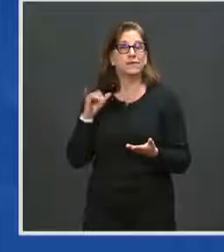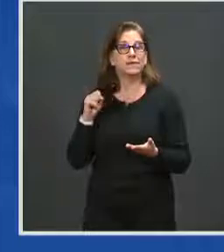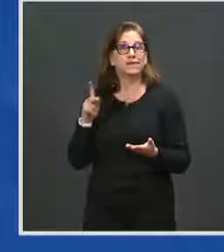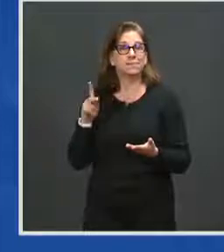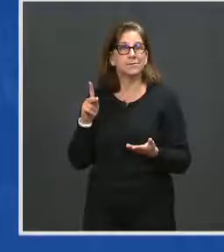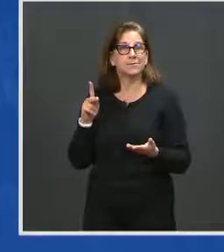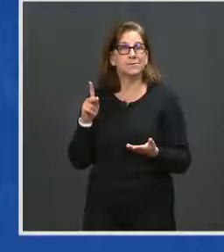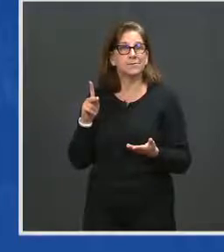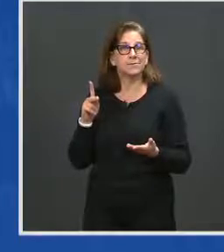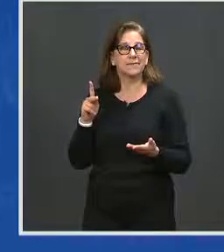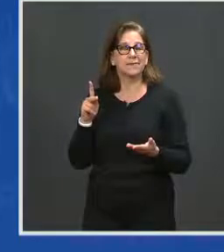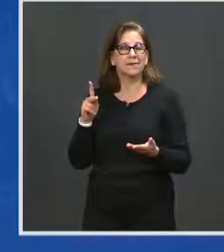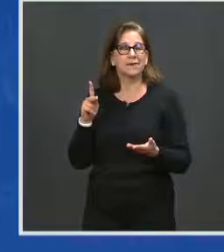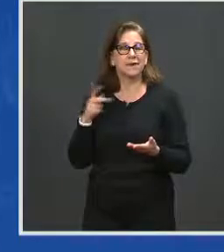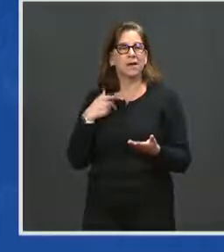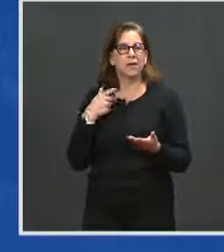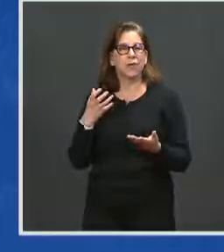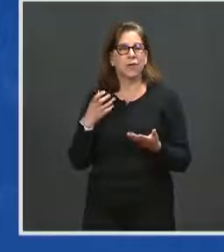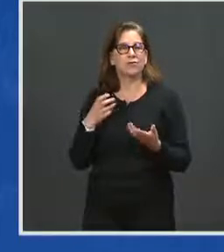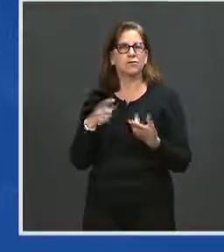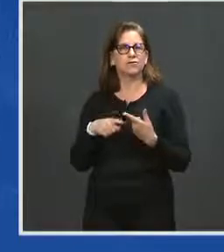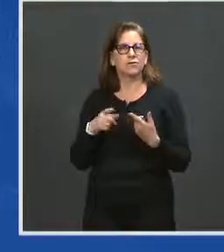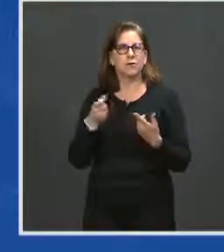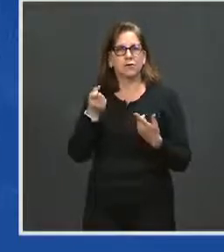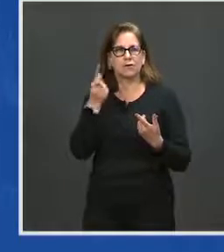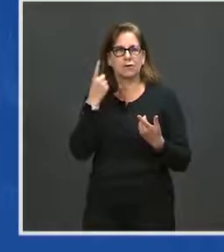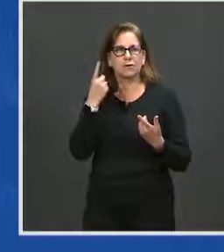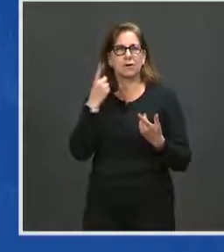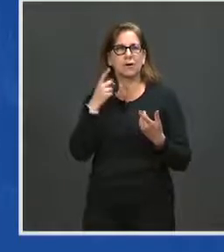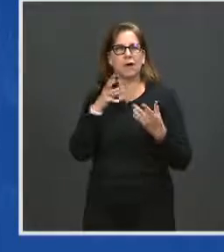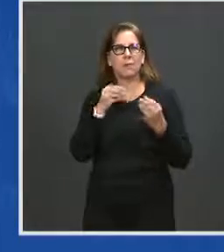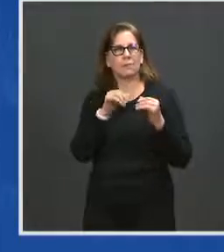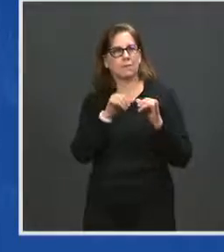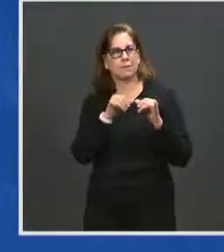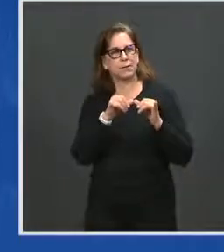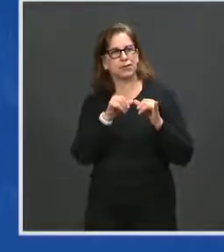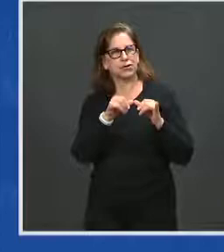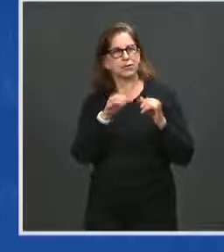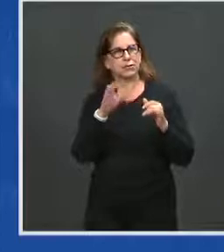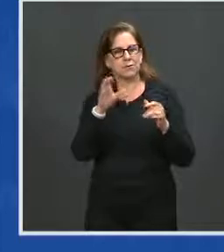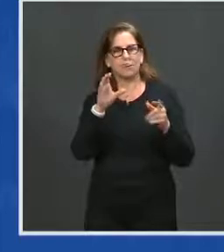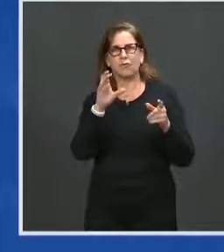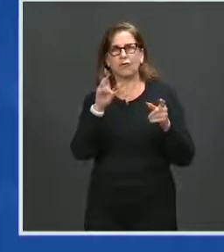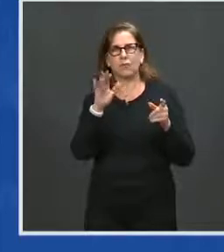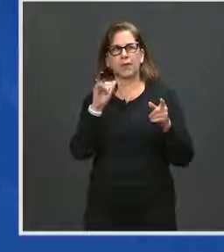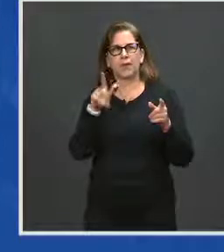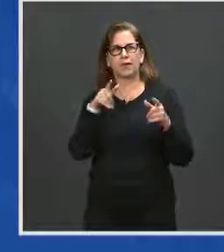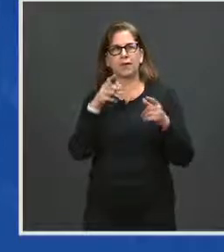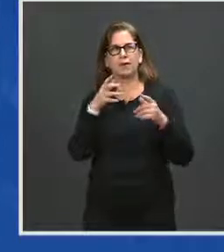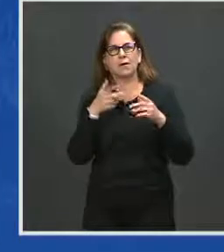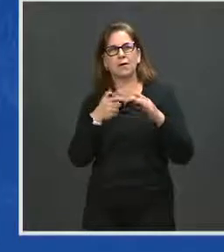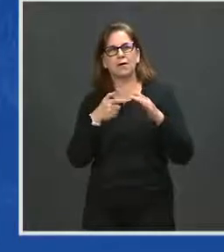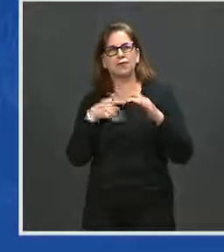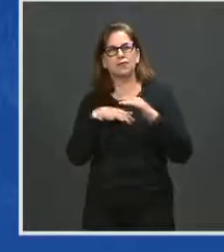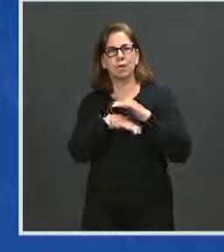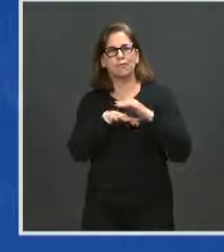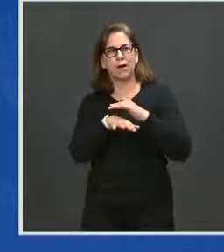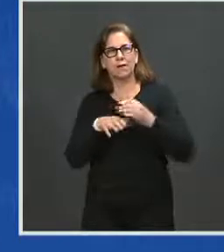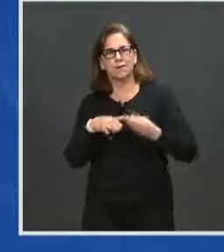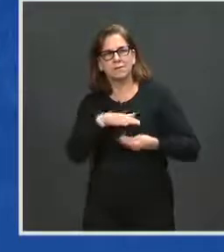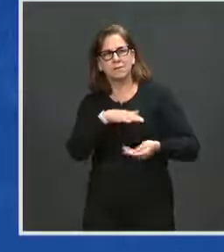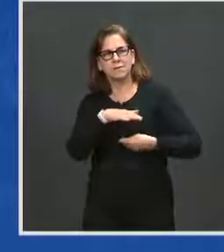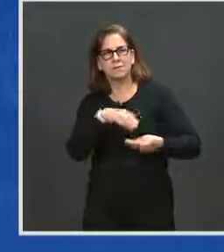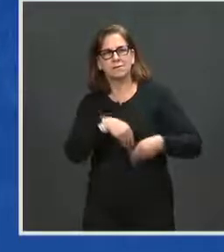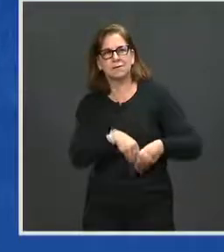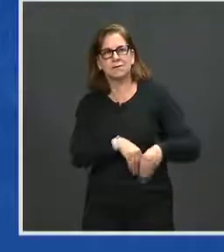and measure the problem of criminal gun trafficking in a data-driven way. Over 20 years